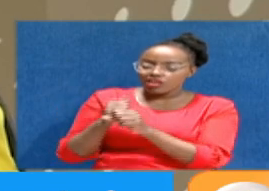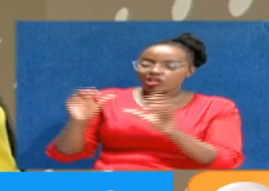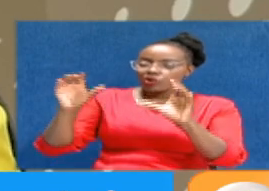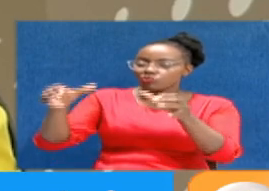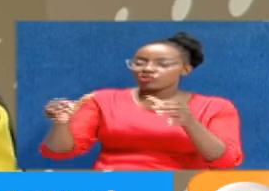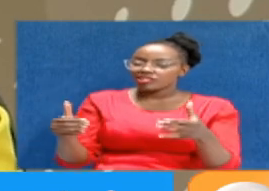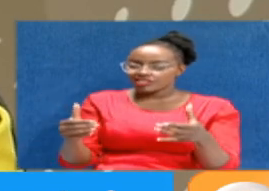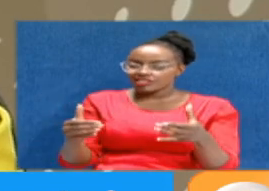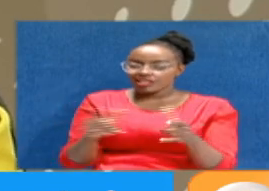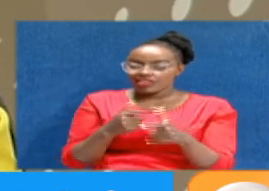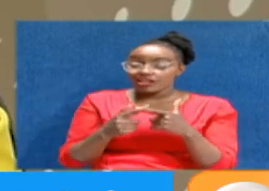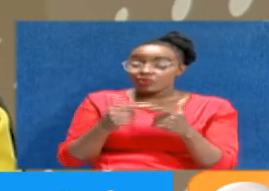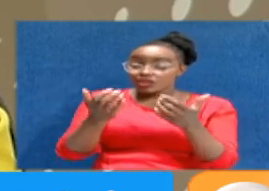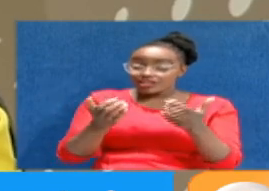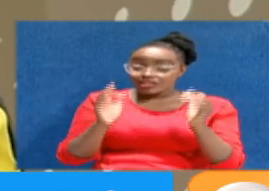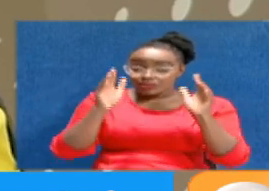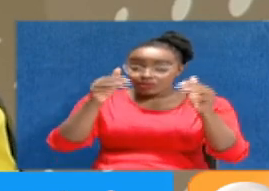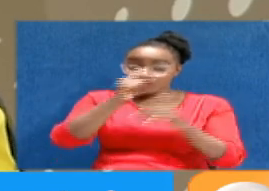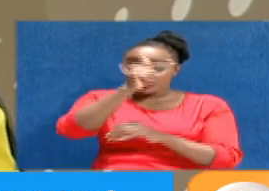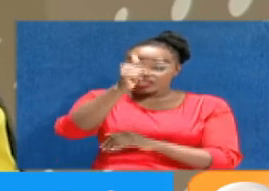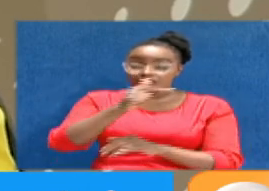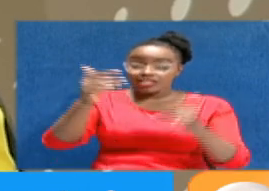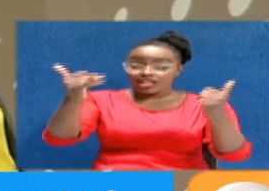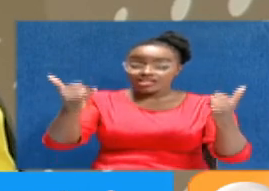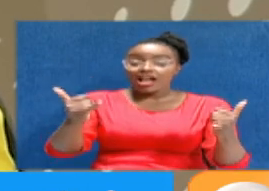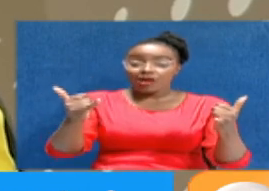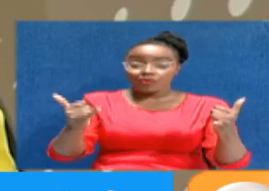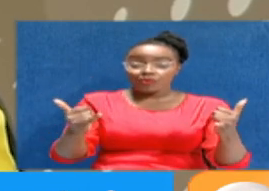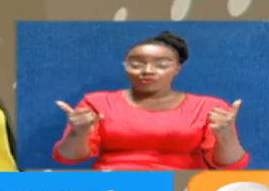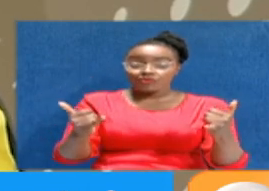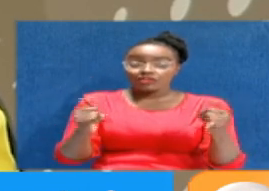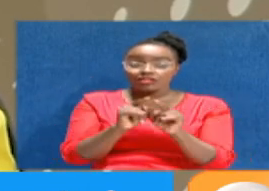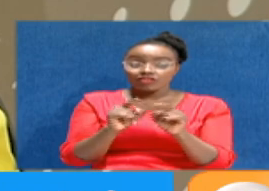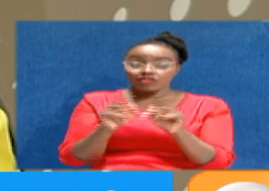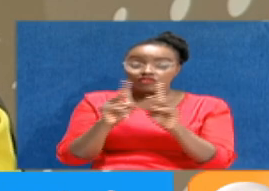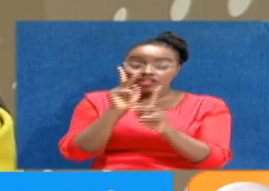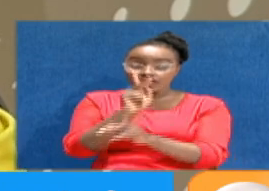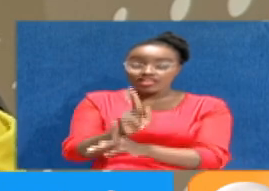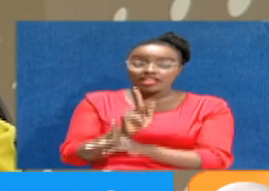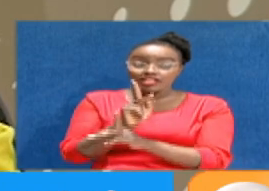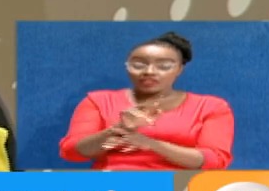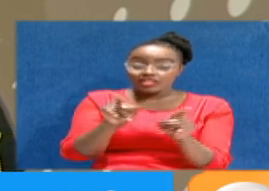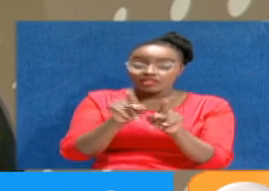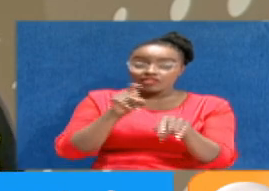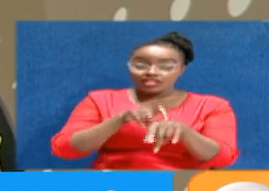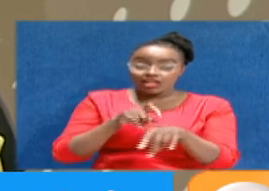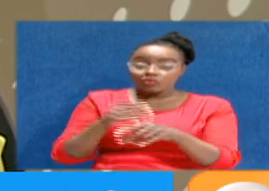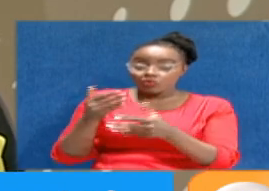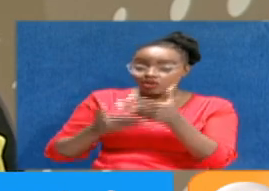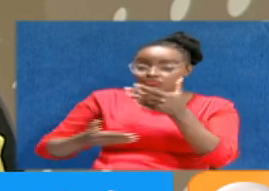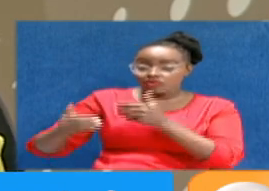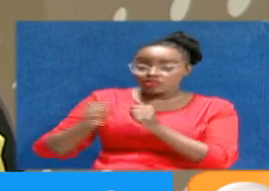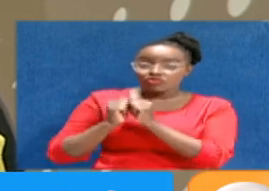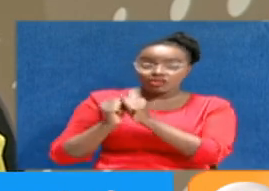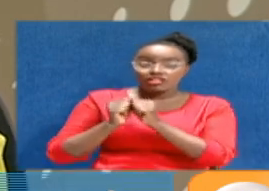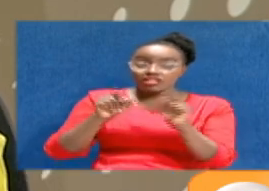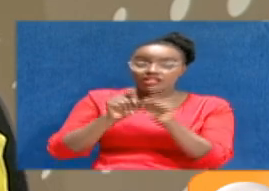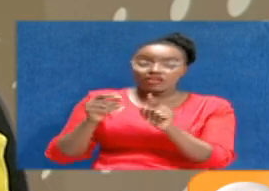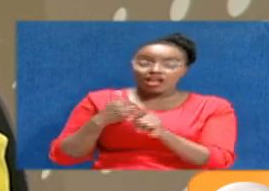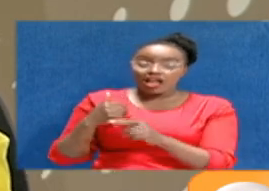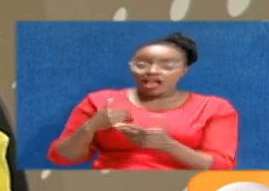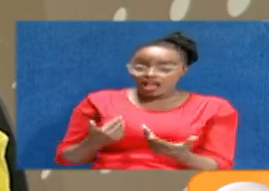think we need to look at Tanzania and be very cautious. I mean, even when we're relating together, remember there's